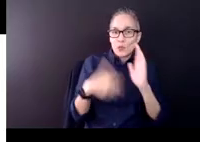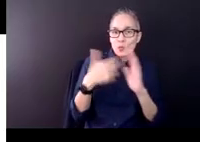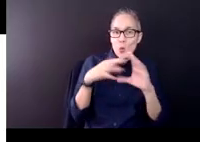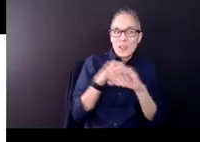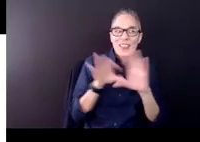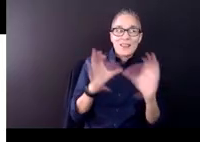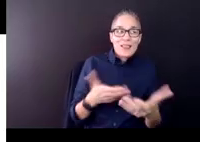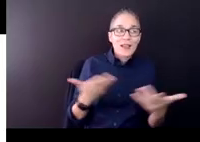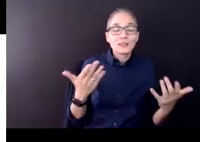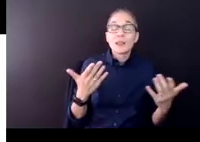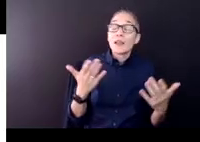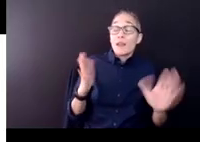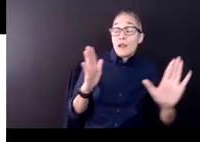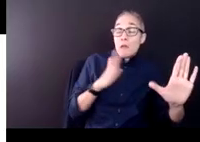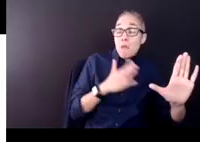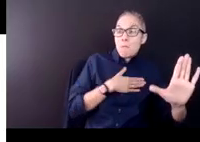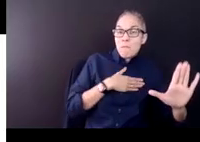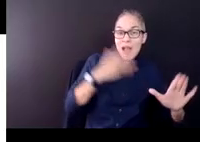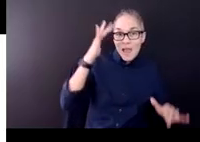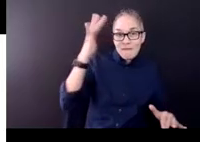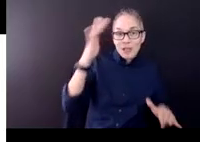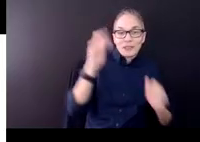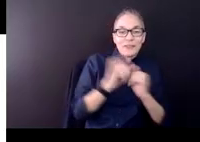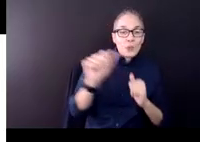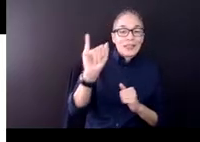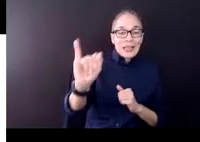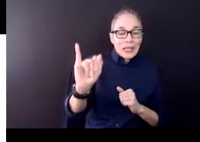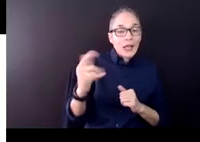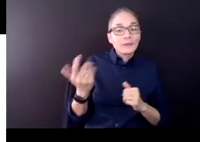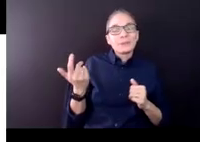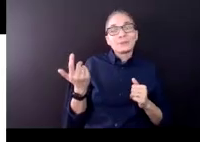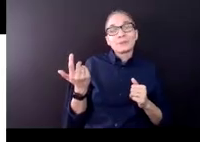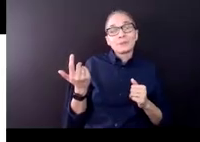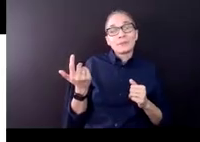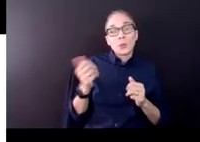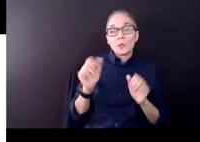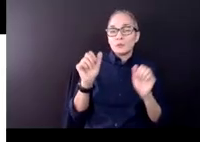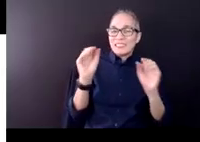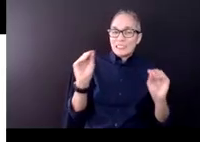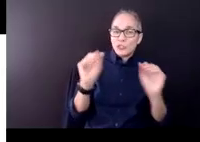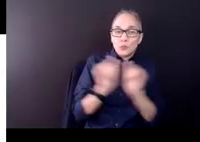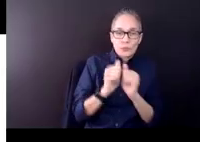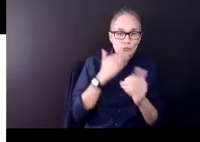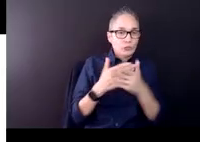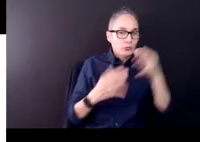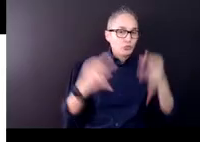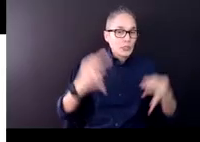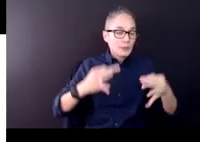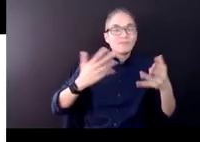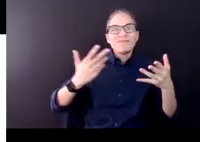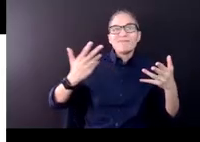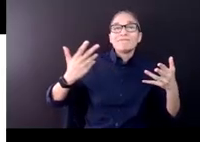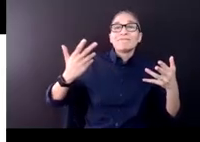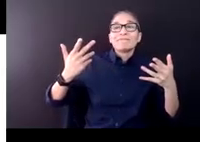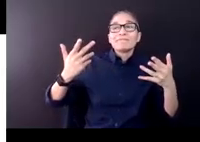the way I see AI and teaching AI with discernment, the way I see it is that what we're really just asking,